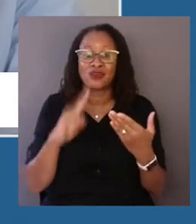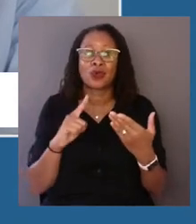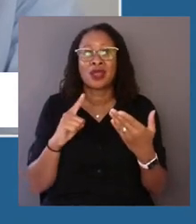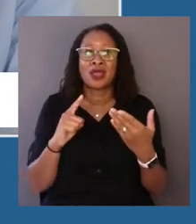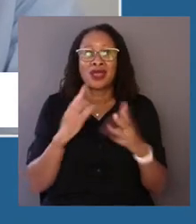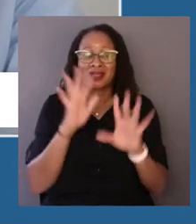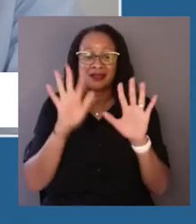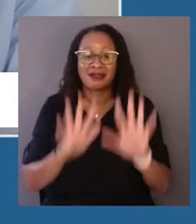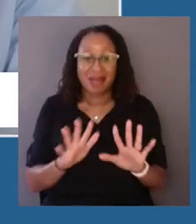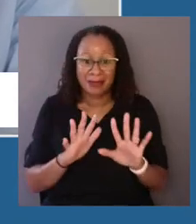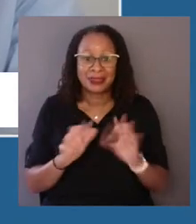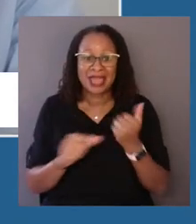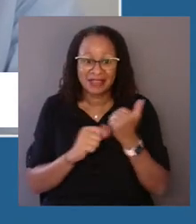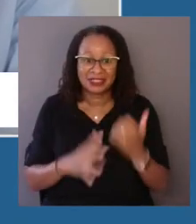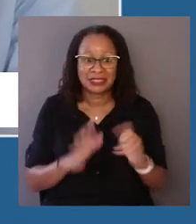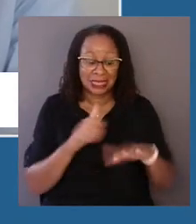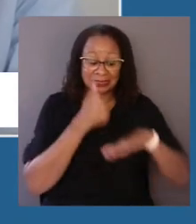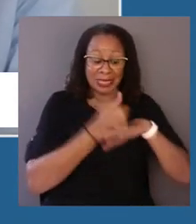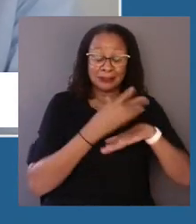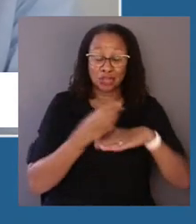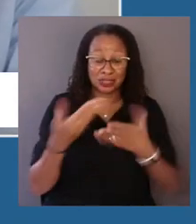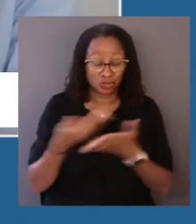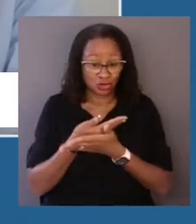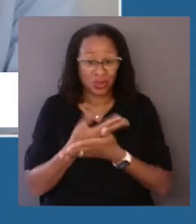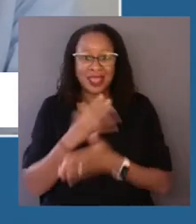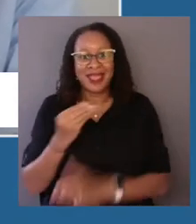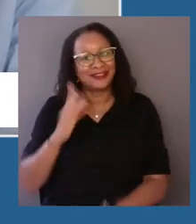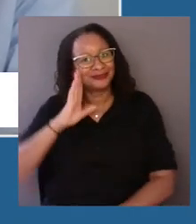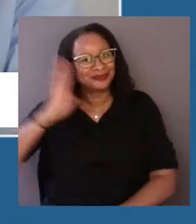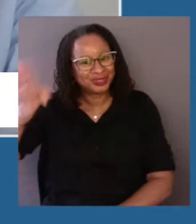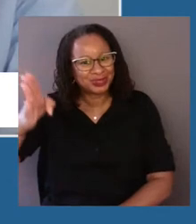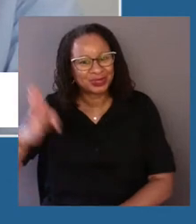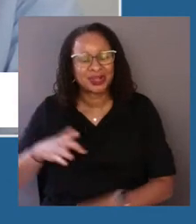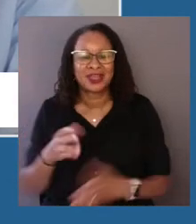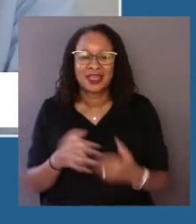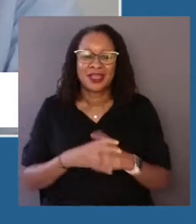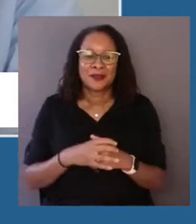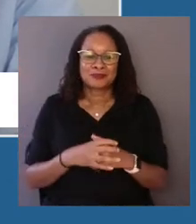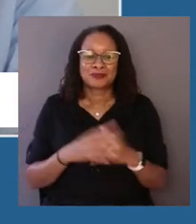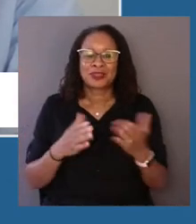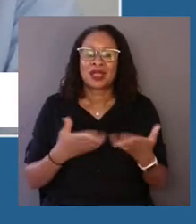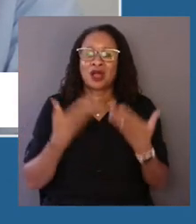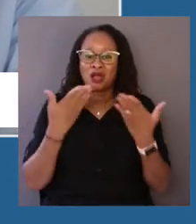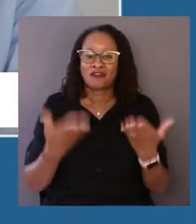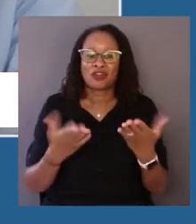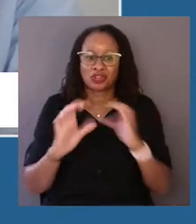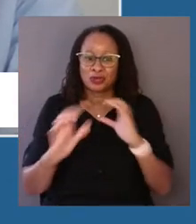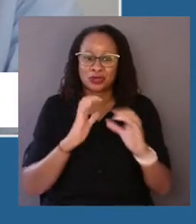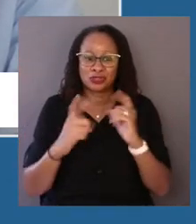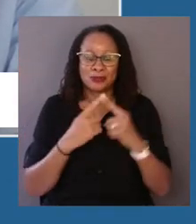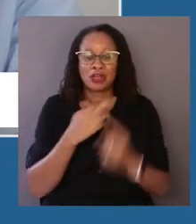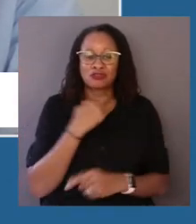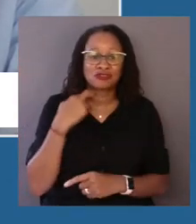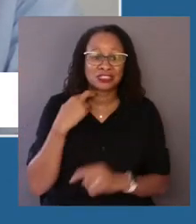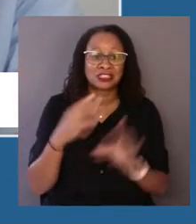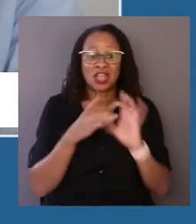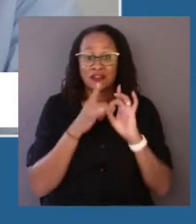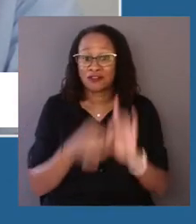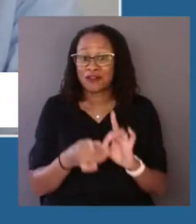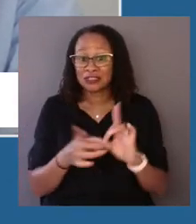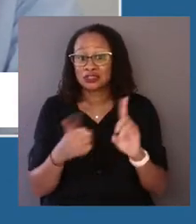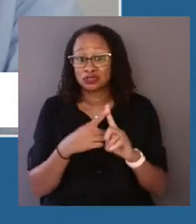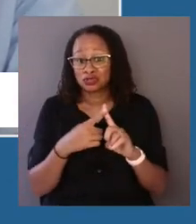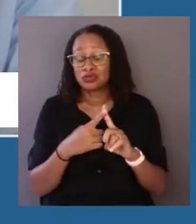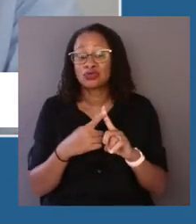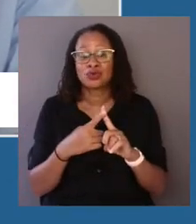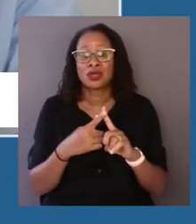established and new, and future, for communicating about risk, references to the developing field of attribution science, what